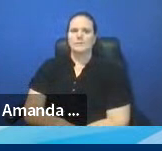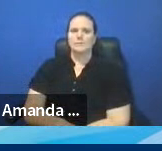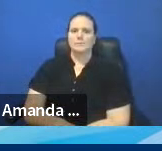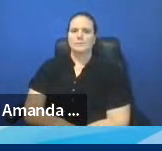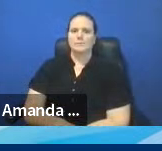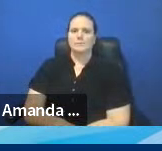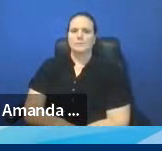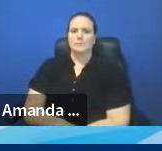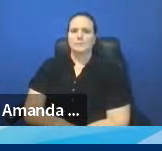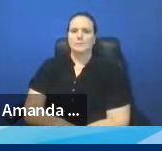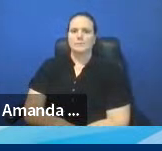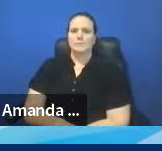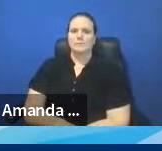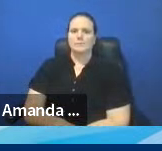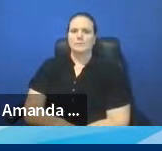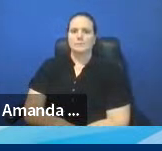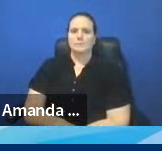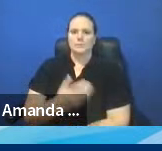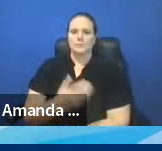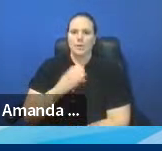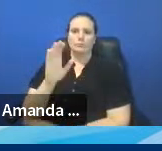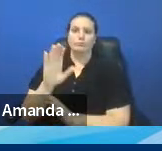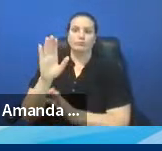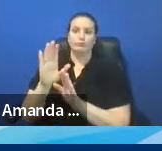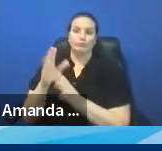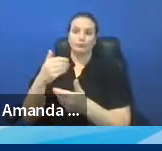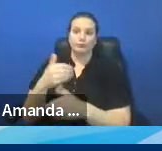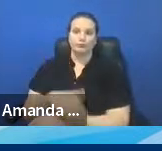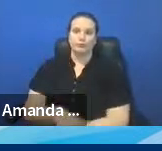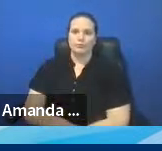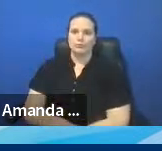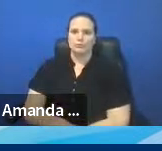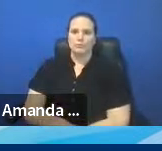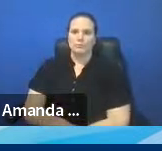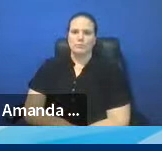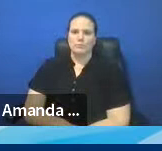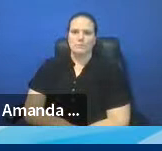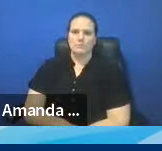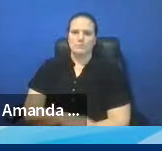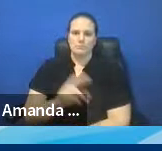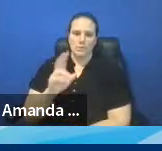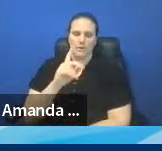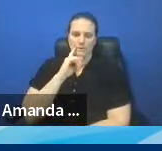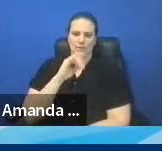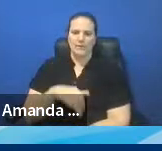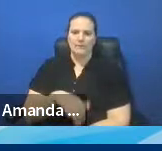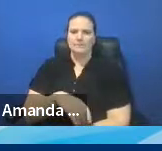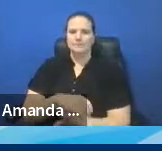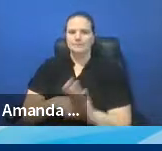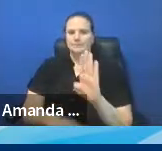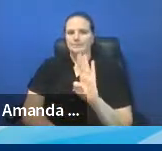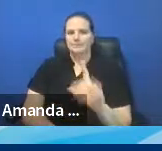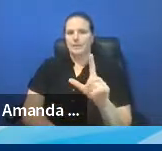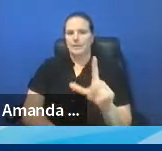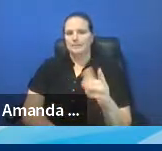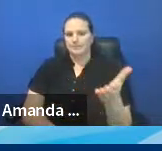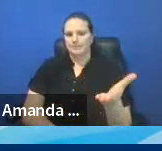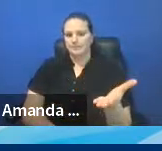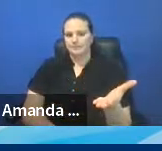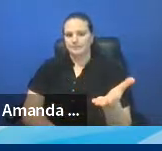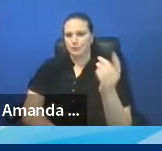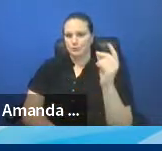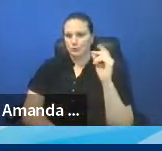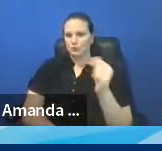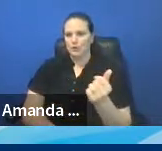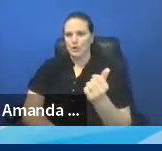Ooh, Megan, the hands like flew up, which you knew you were ready for. I saw Bill's hand just like right